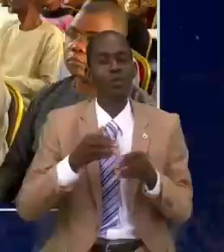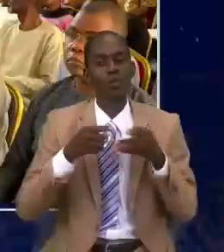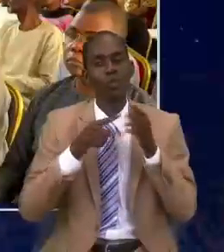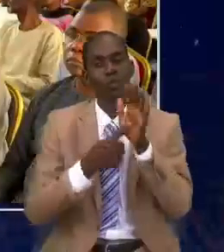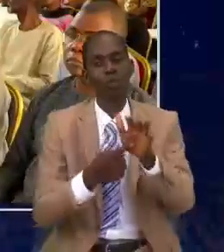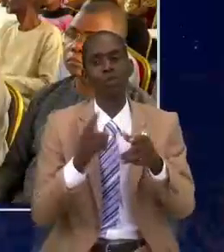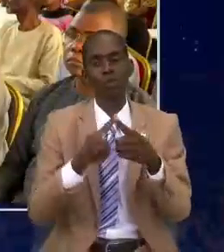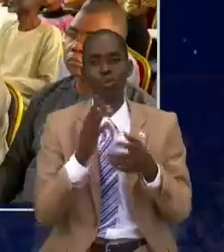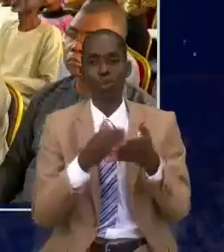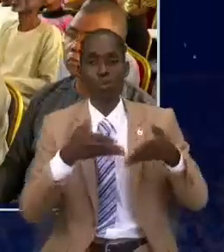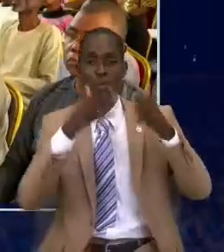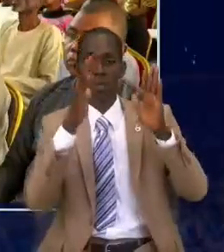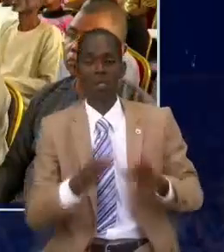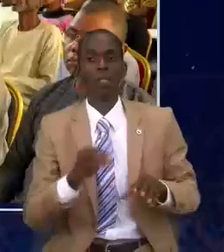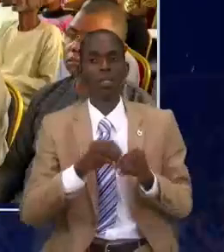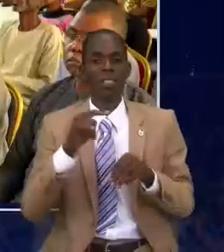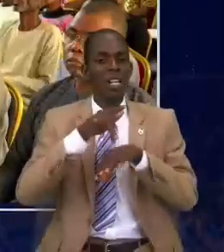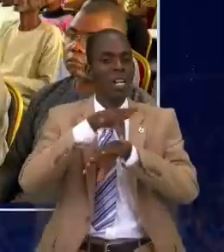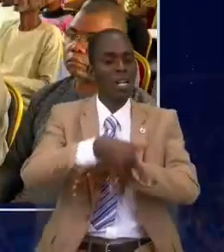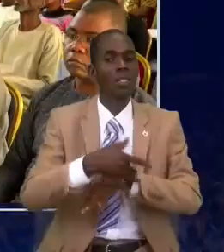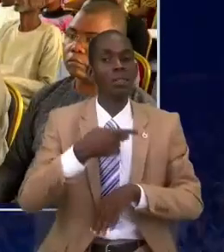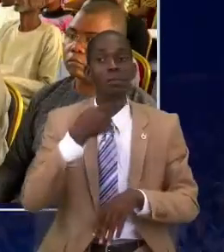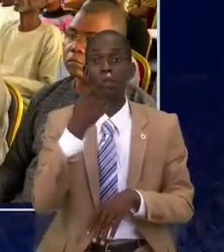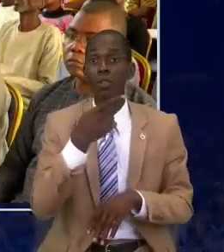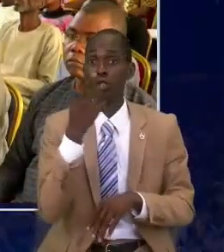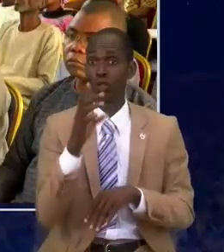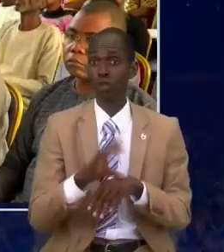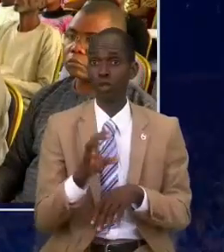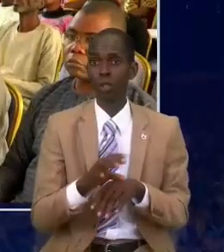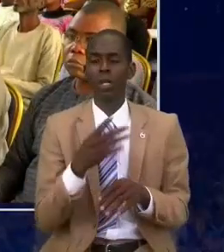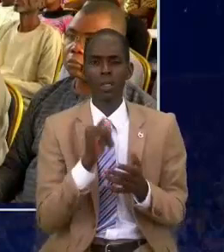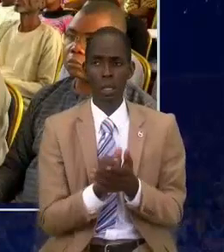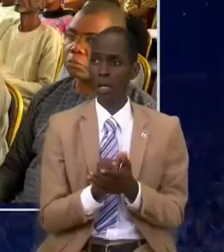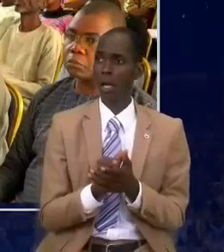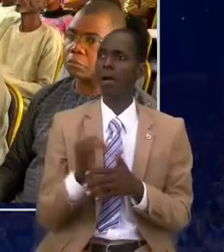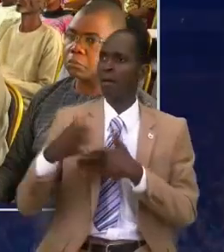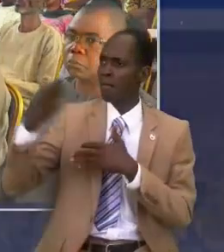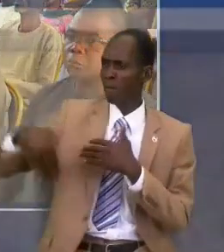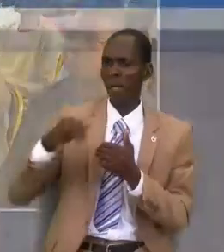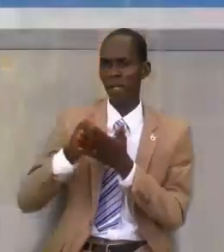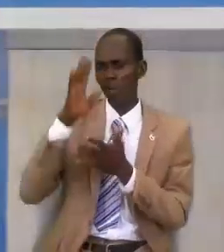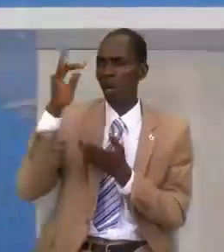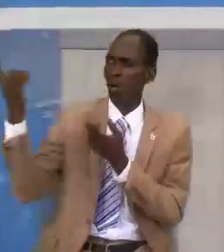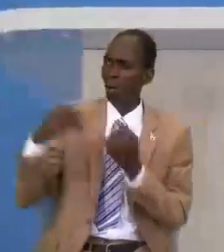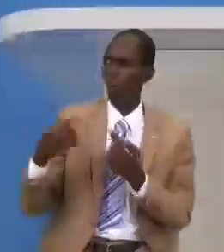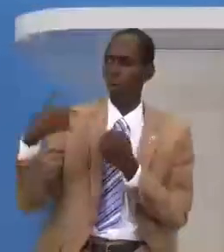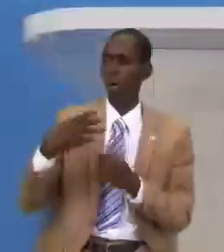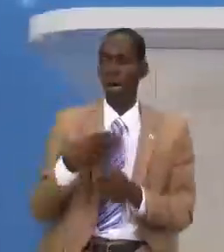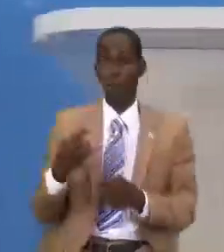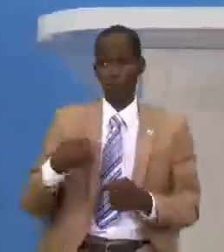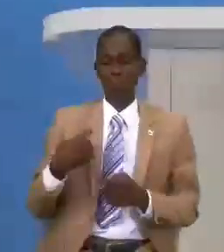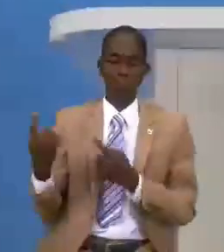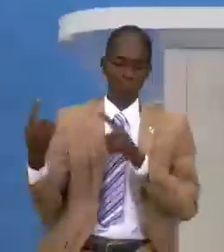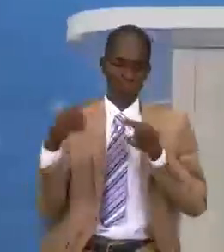okay, write to that man. Let him come. And so I came. I taught them on the gifts of the Spirit. I taught them on the manifestation